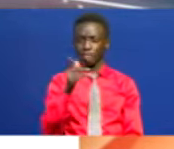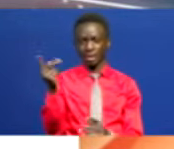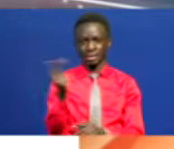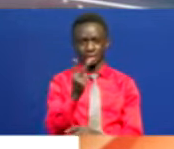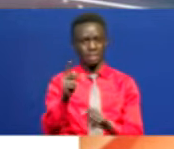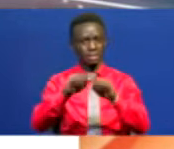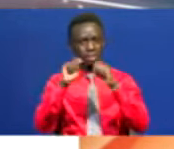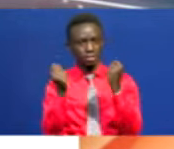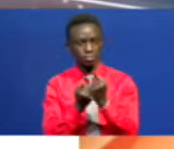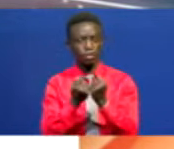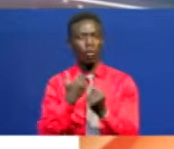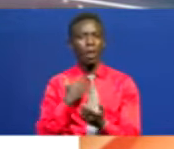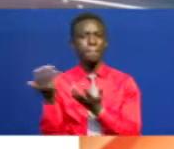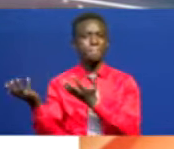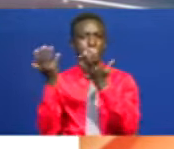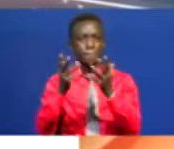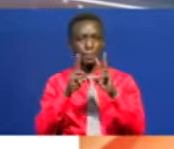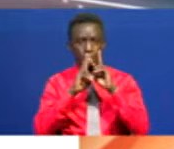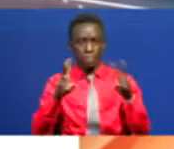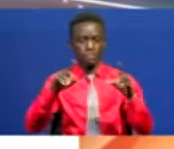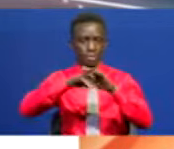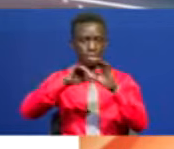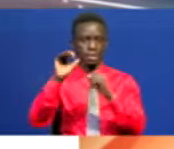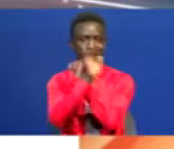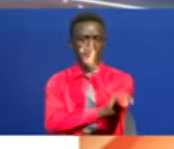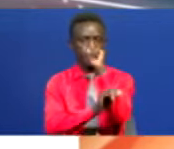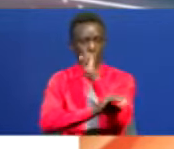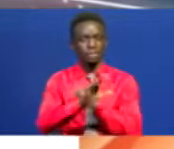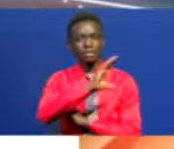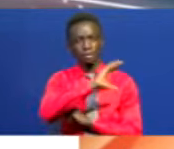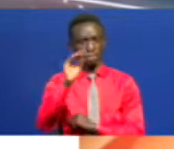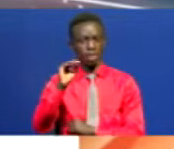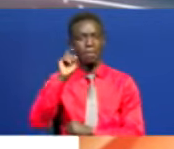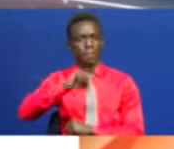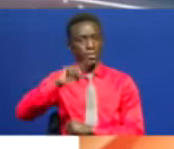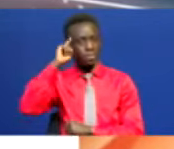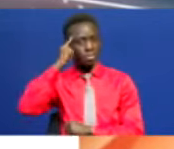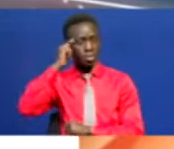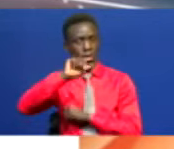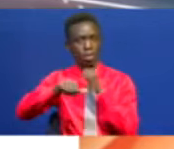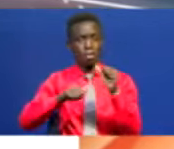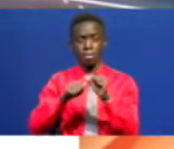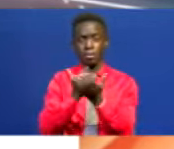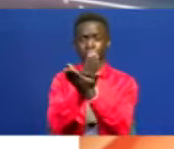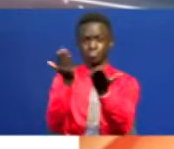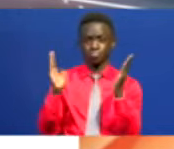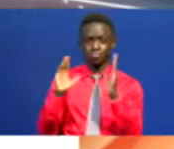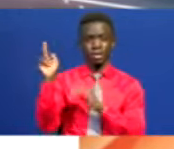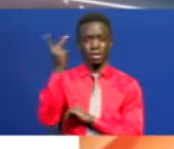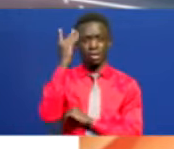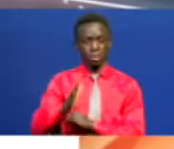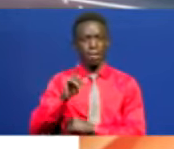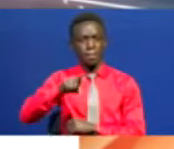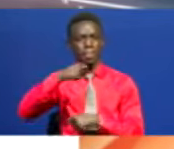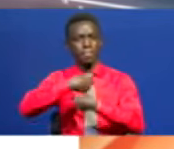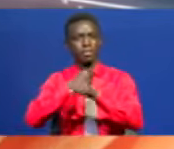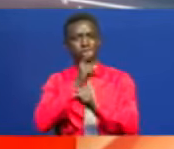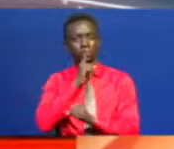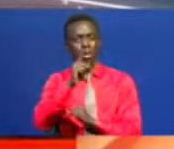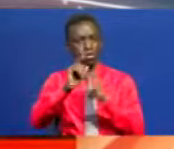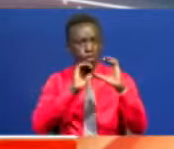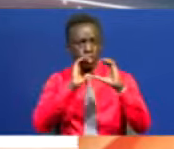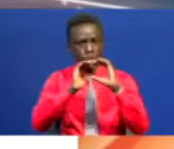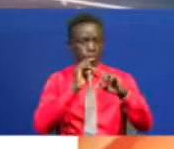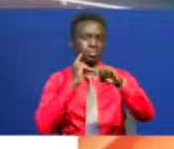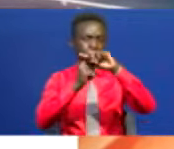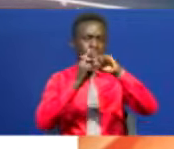the country to take the interest of Kenyans at heart and ensure the talks are fruitful. The Archbishop, who addressed journalists